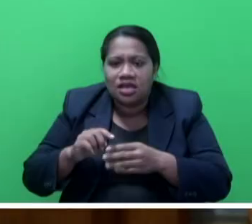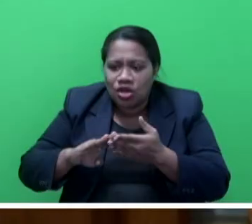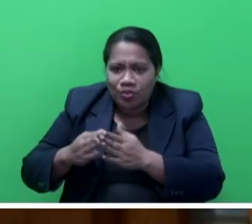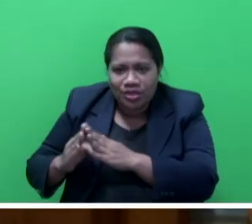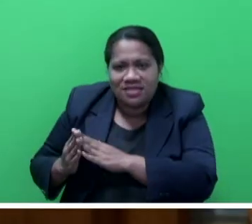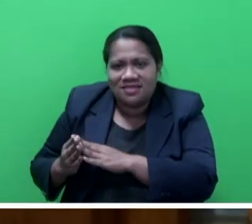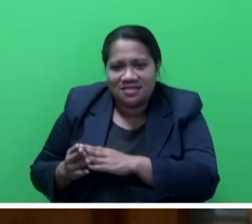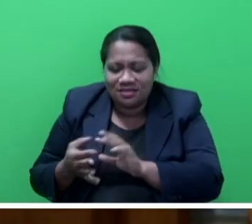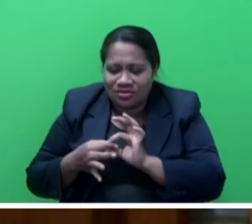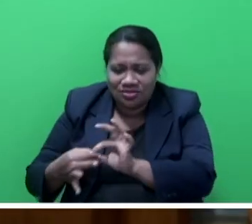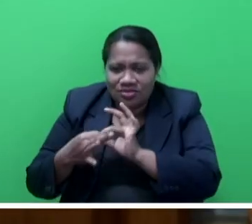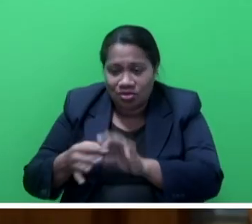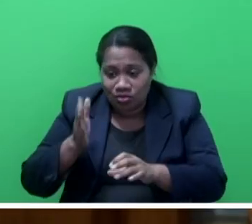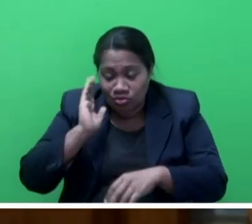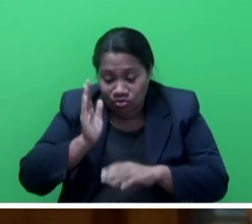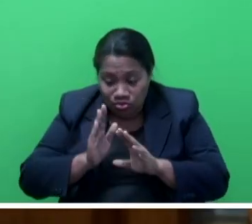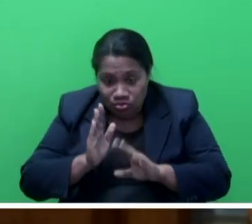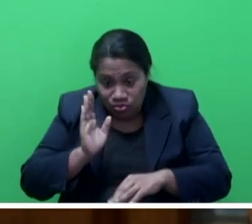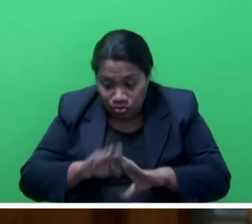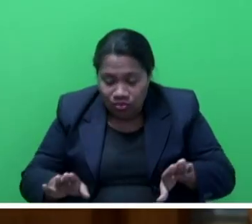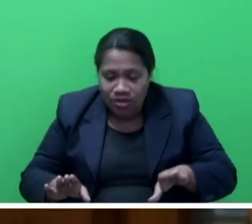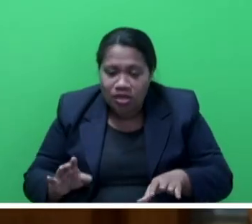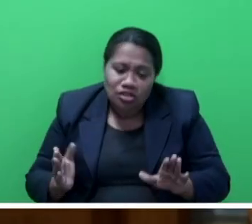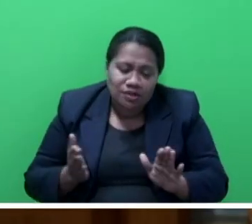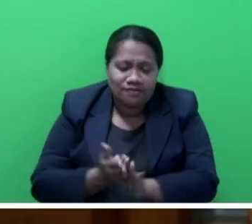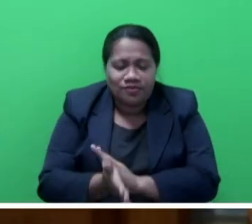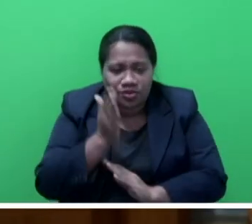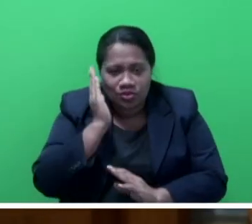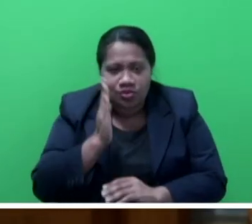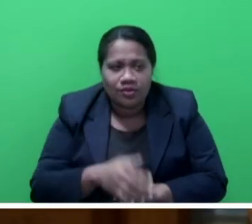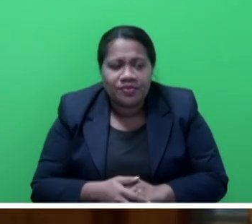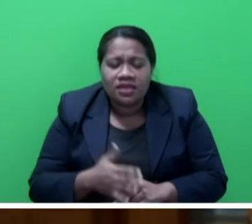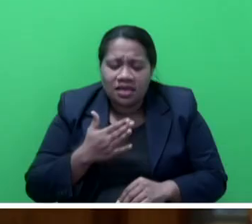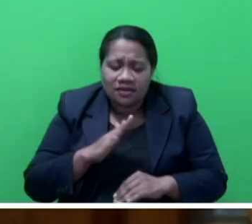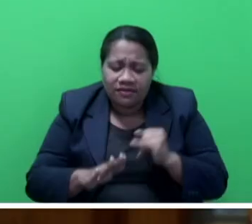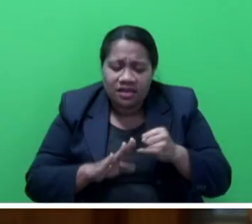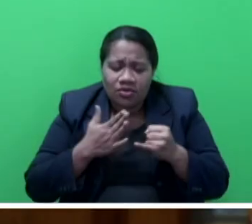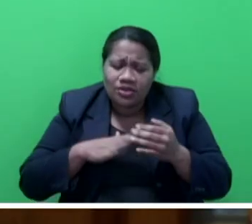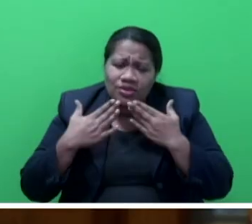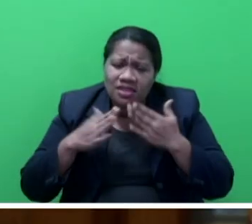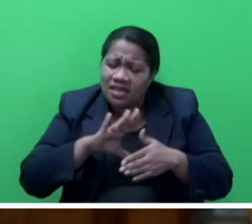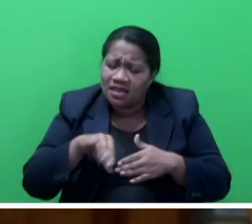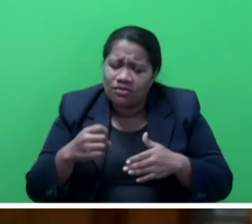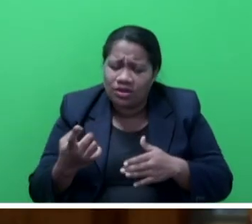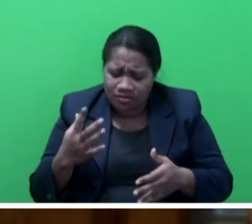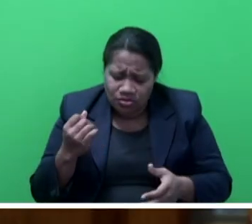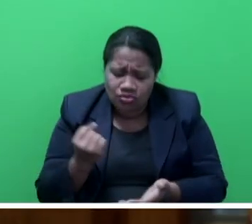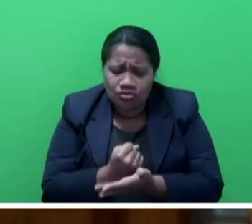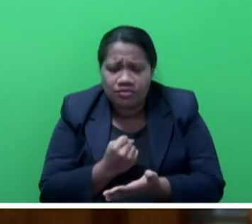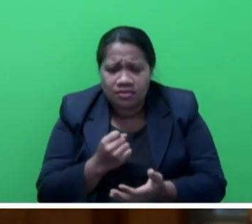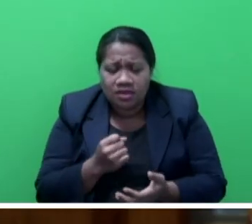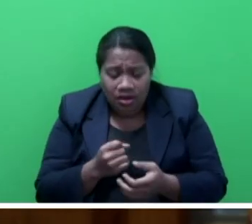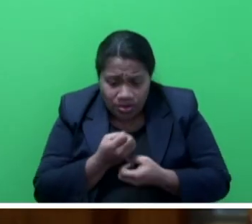do report to school. Mr. Speaker, so finally, like I said, I need to thank everybody, and I can assure the House, a lot of work is going on,